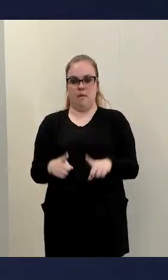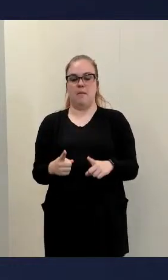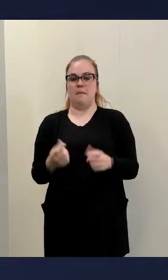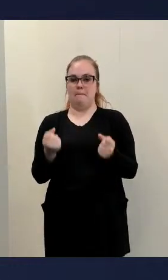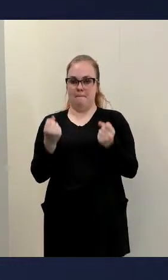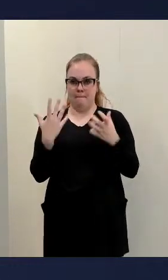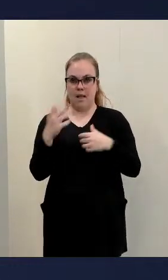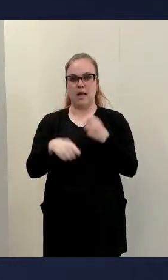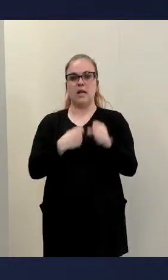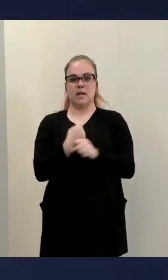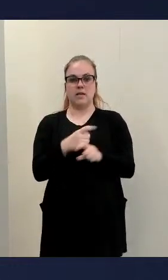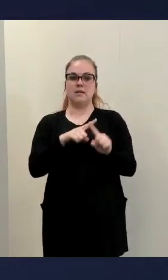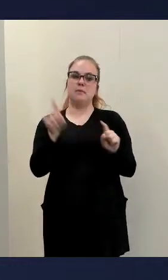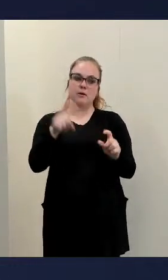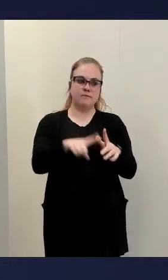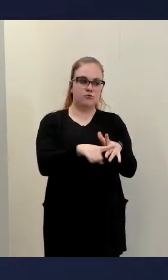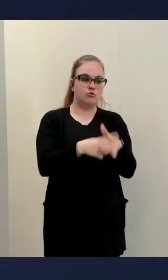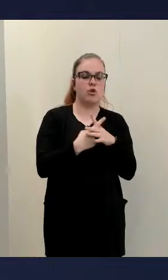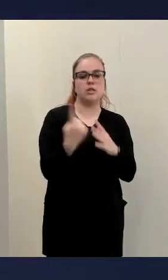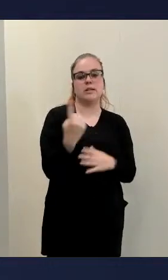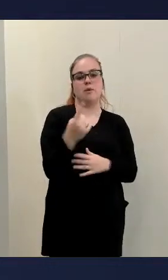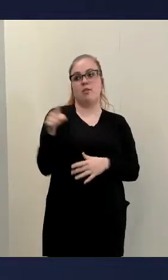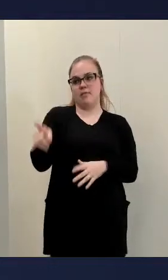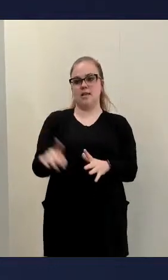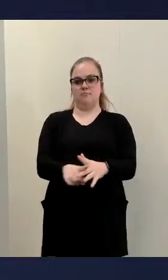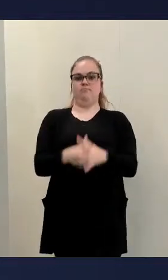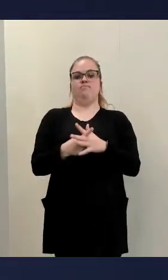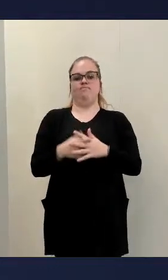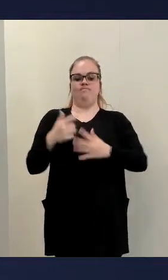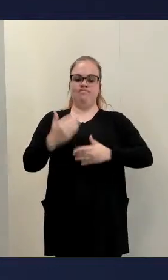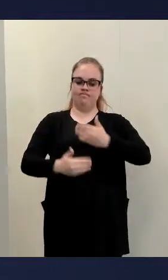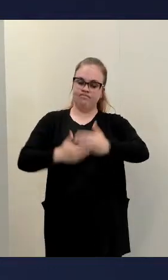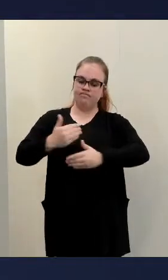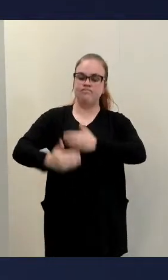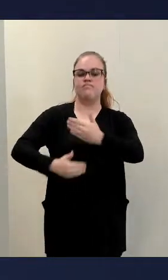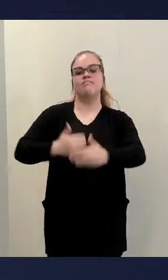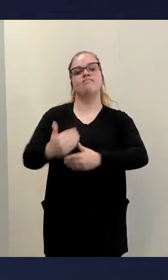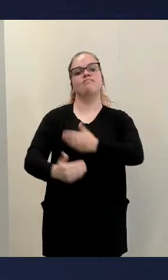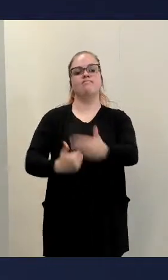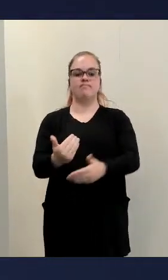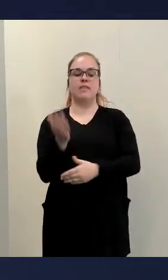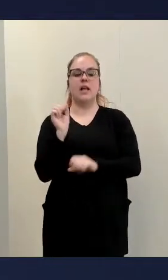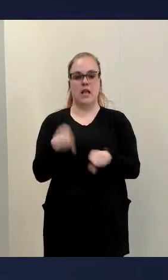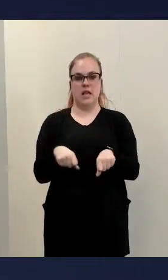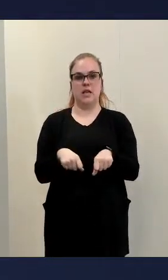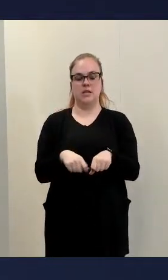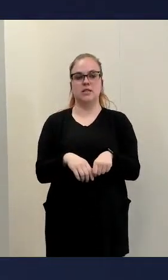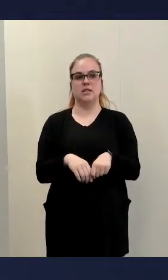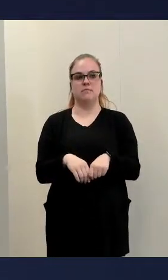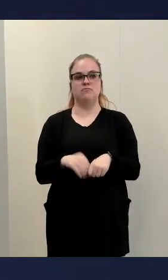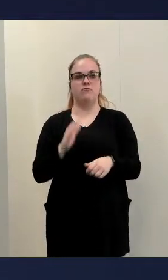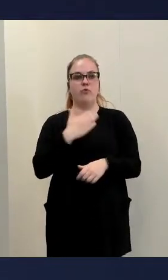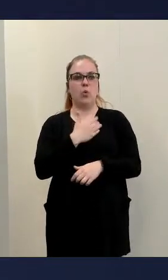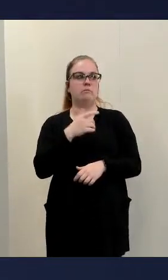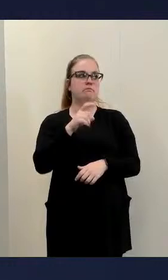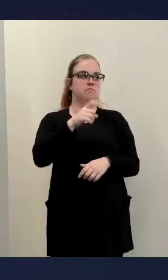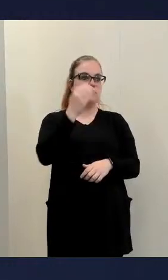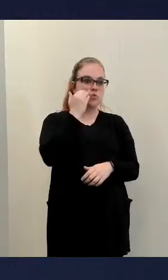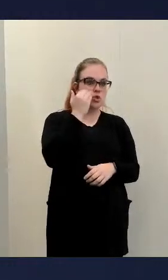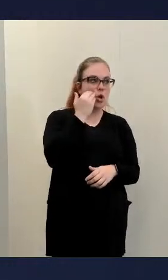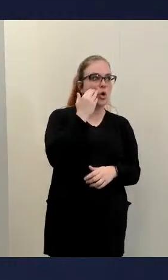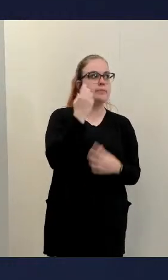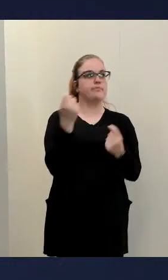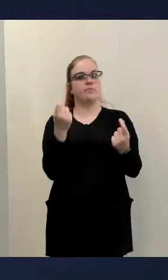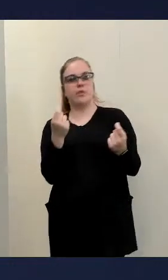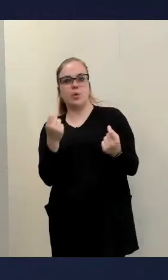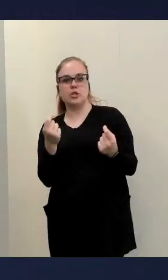multiple years, but you got to start somewhere, and this is what that report does. It really starts to lay the groundwork of what we need to know and what we need to